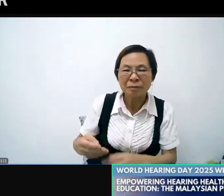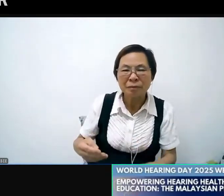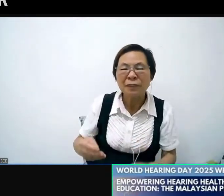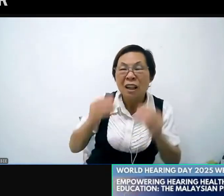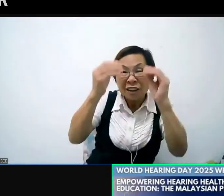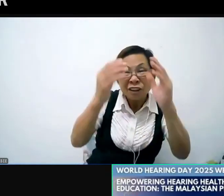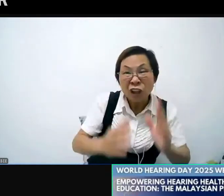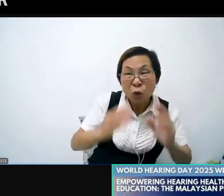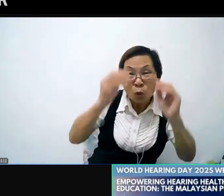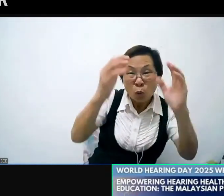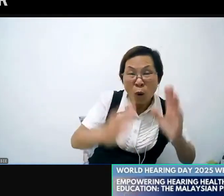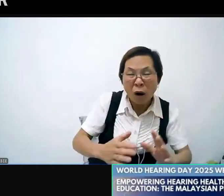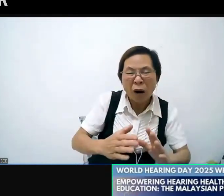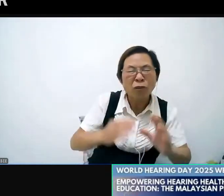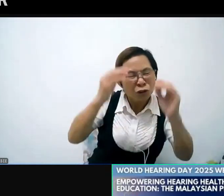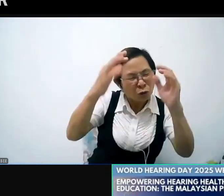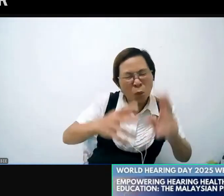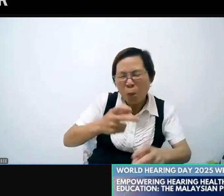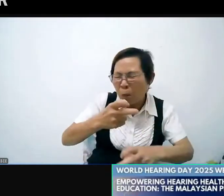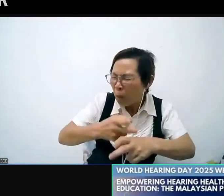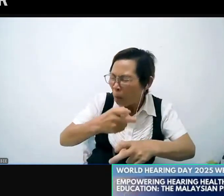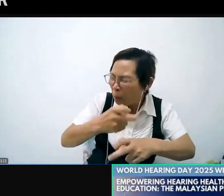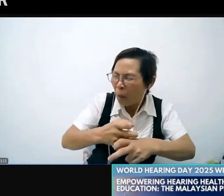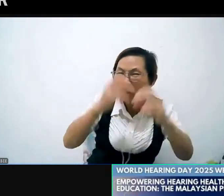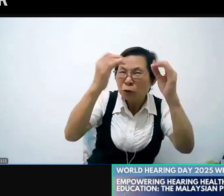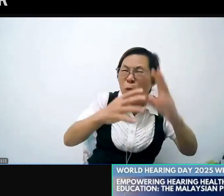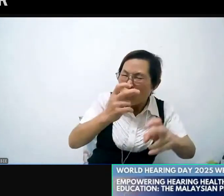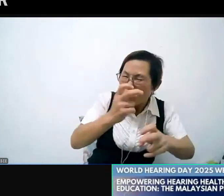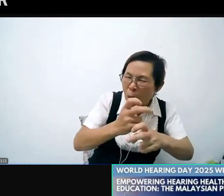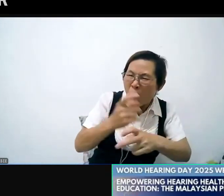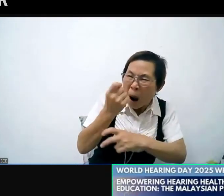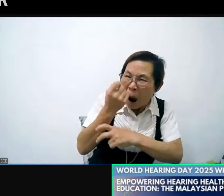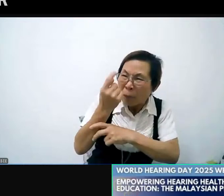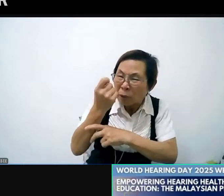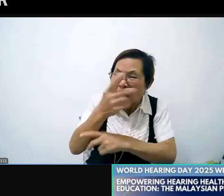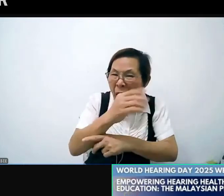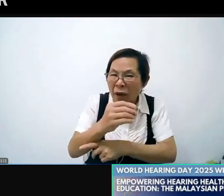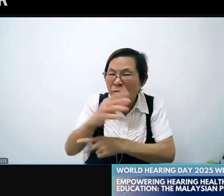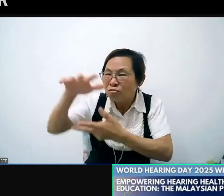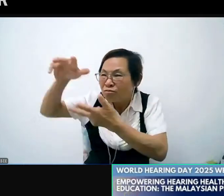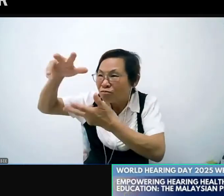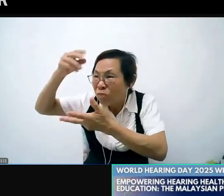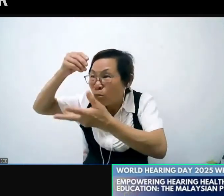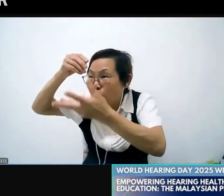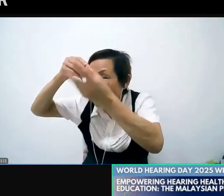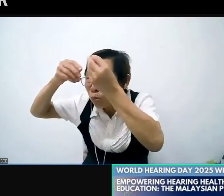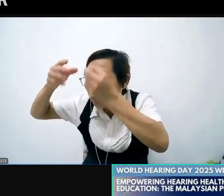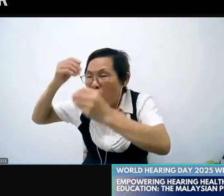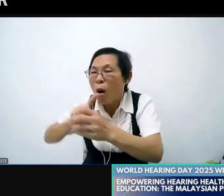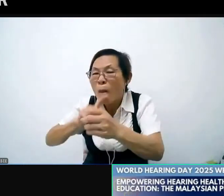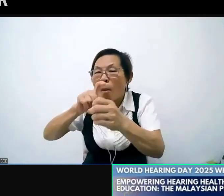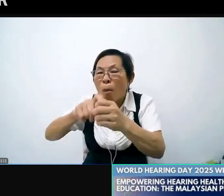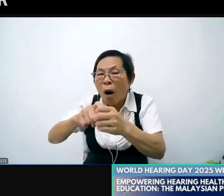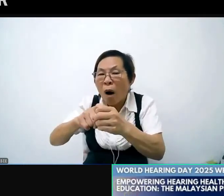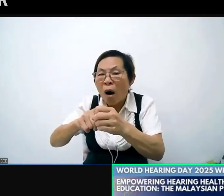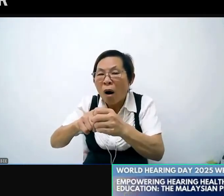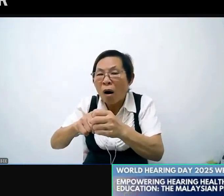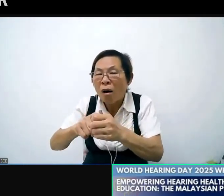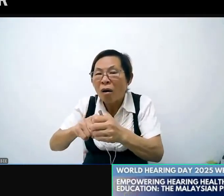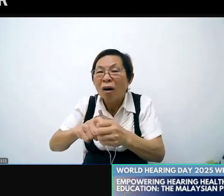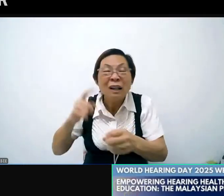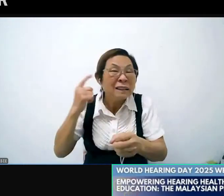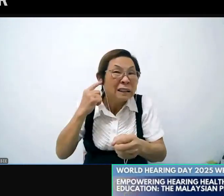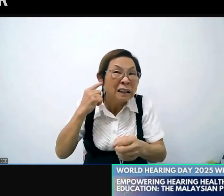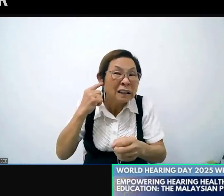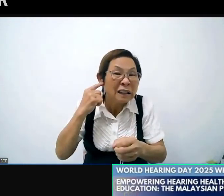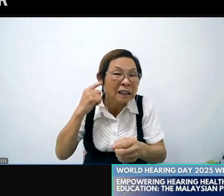teachers are really struggle to understand and get information about the hearing devices such